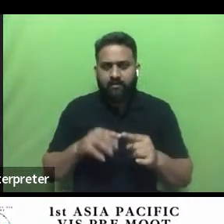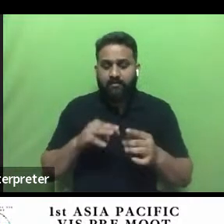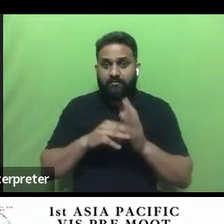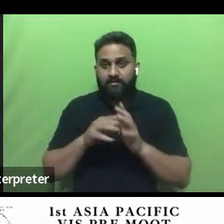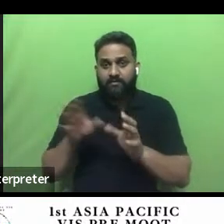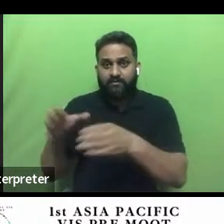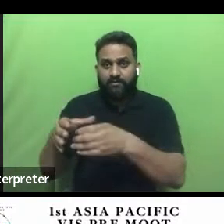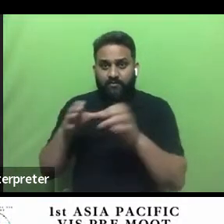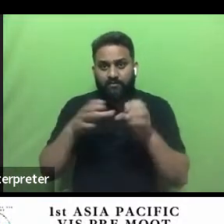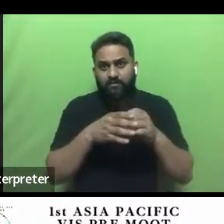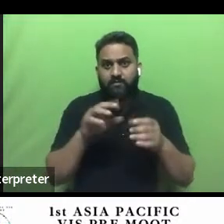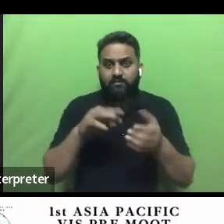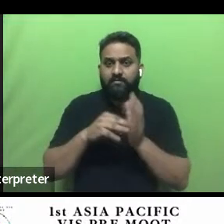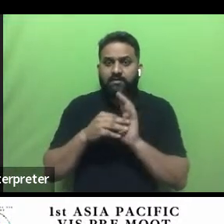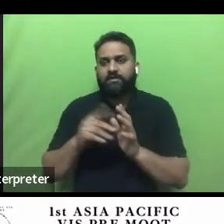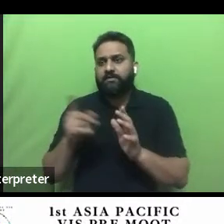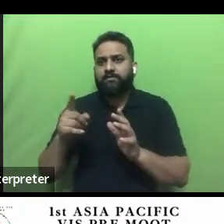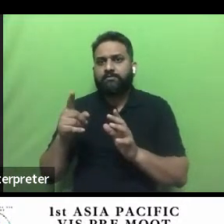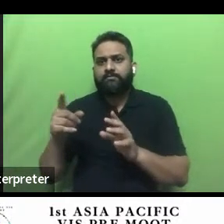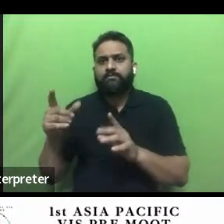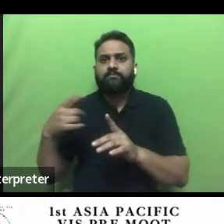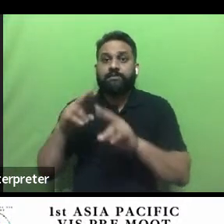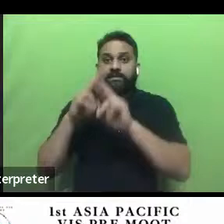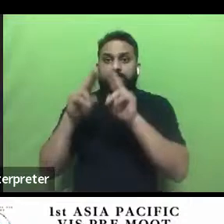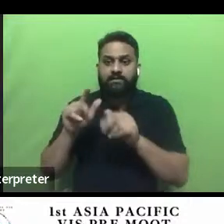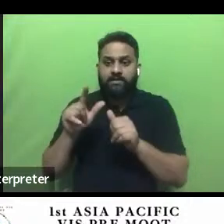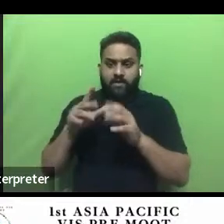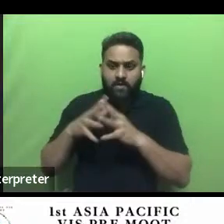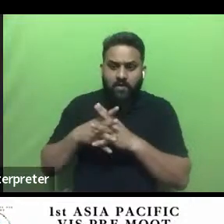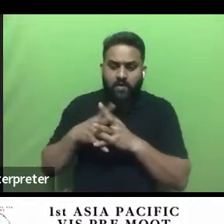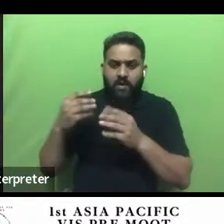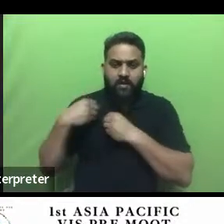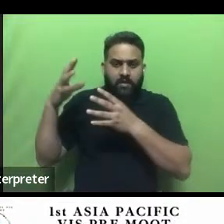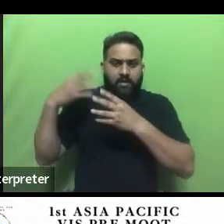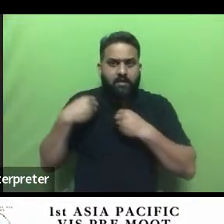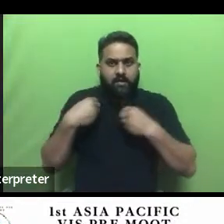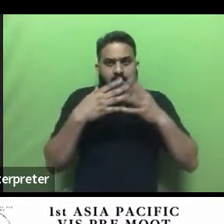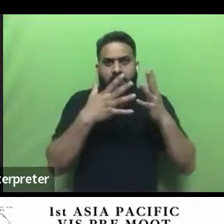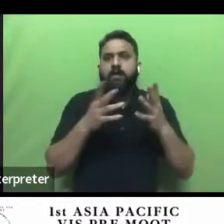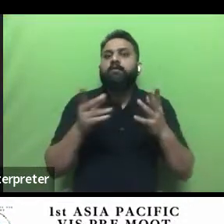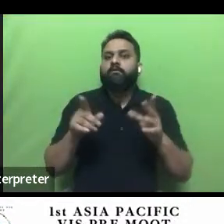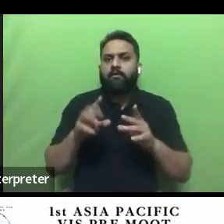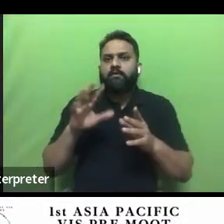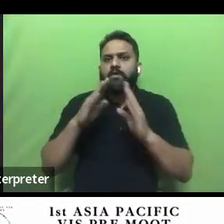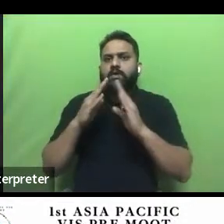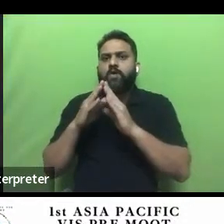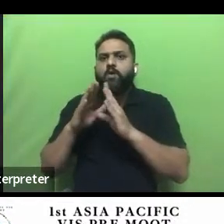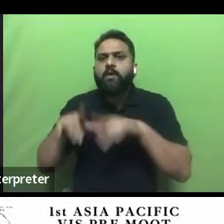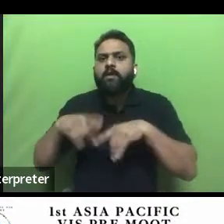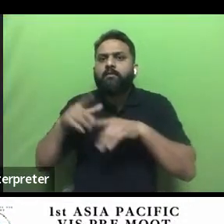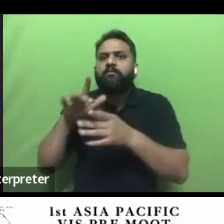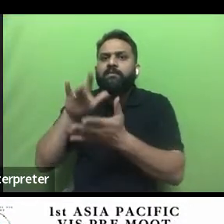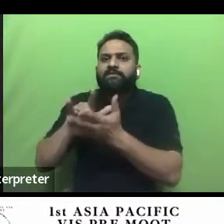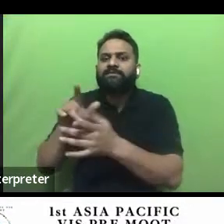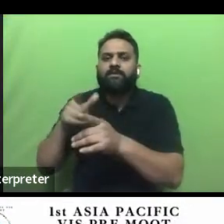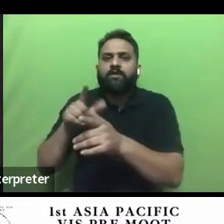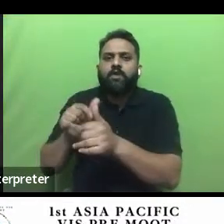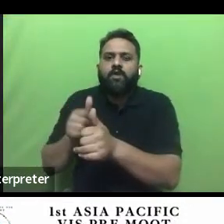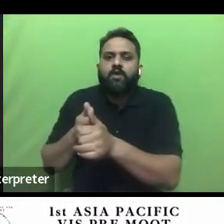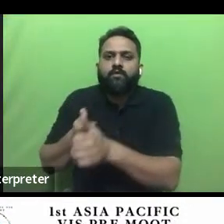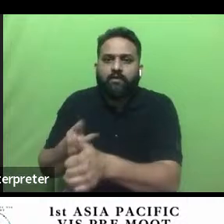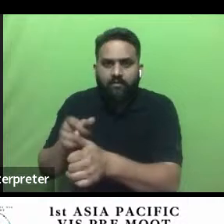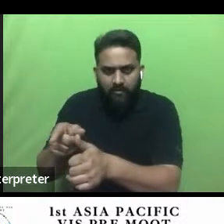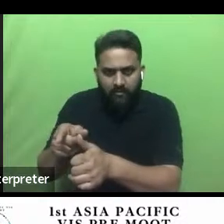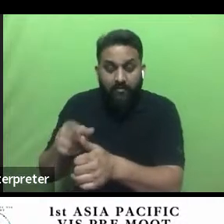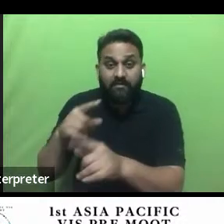not circumvent their international law obligations by way of their domestic laws. Secondly, with respect to the principle